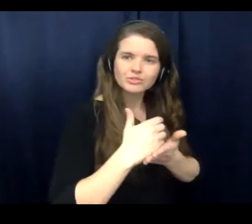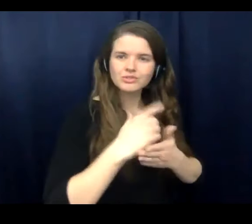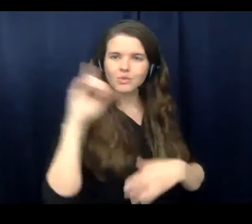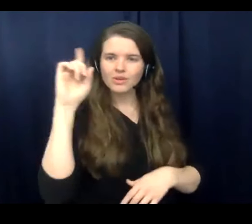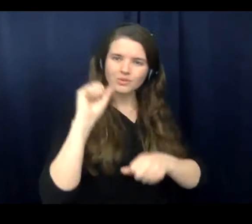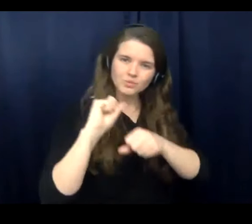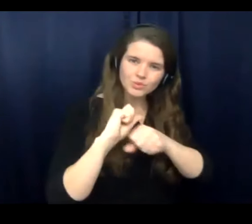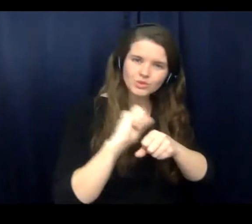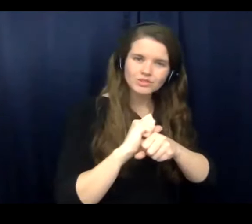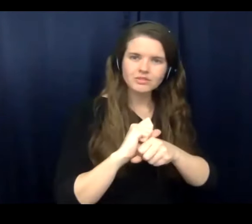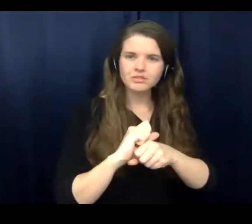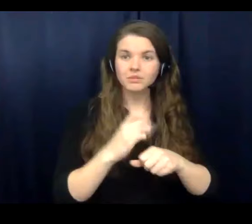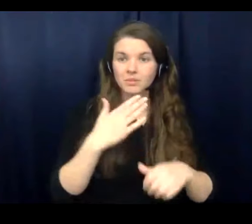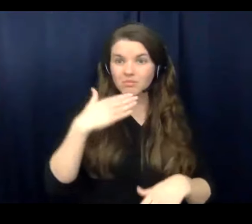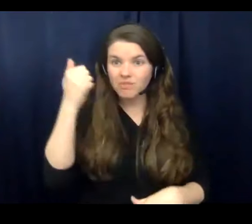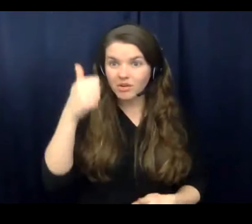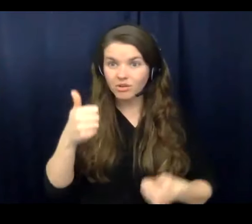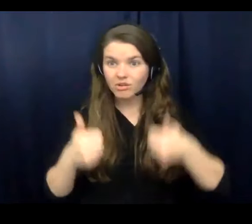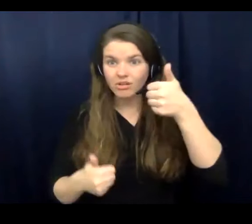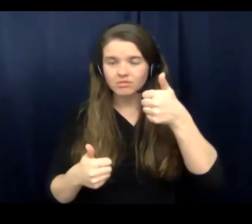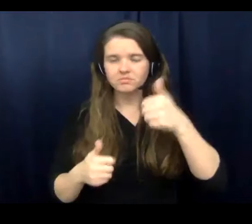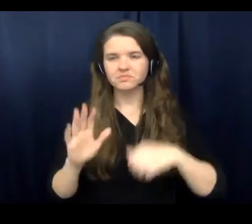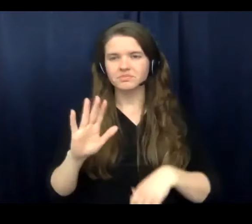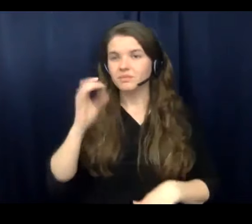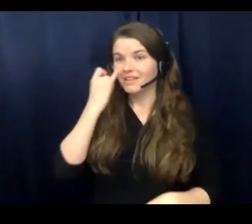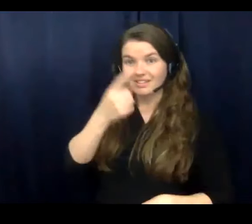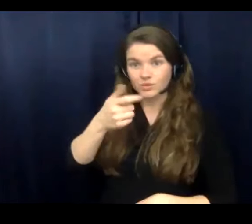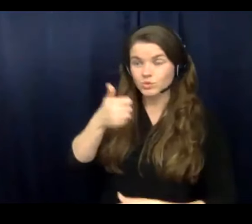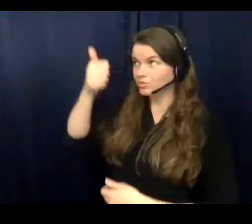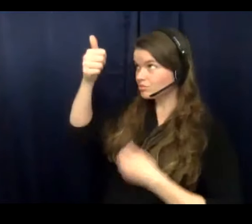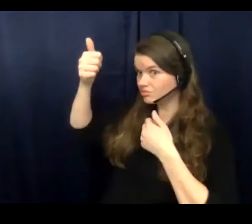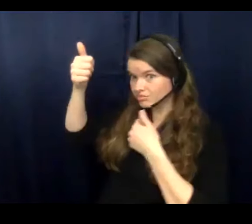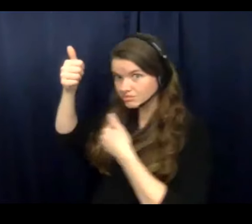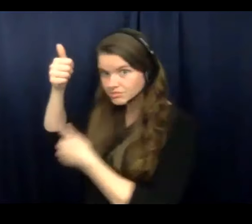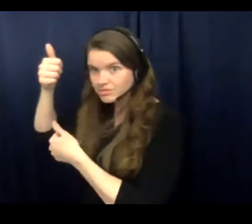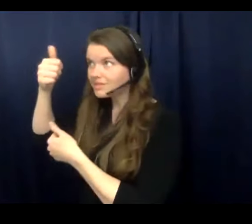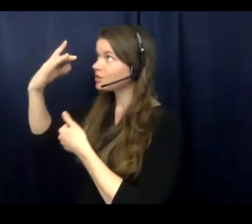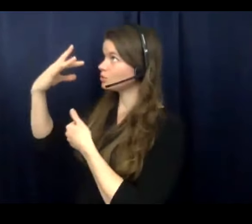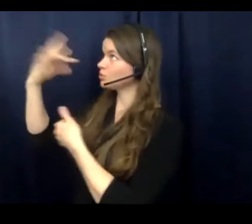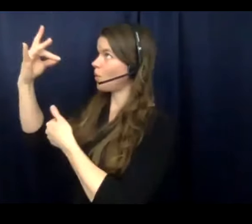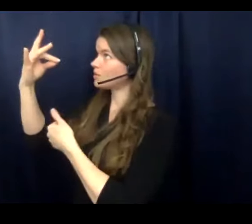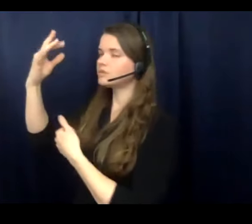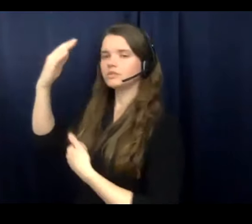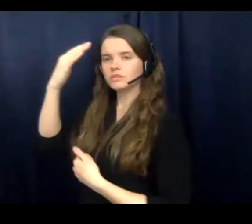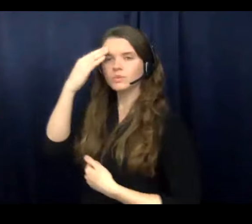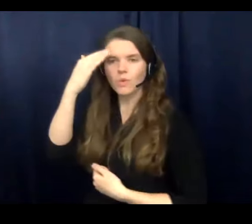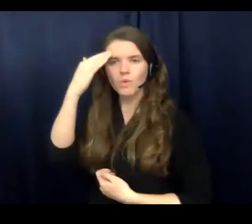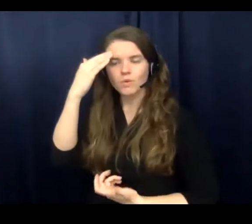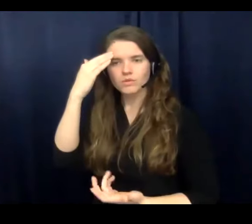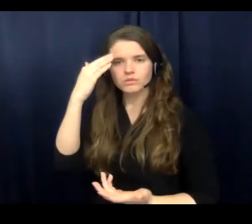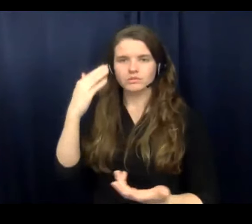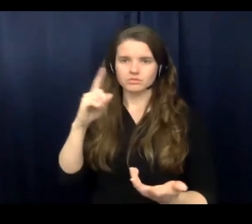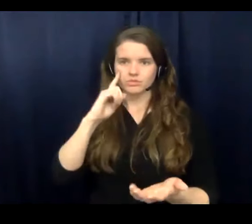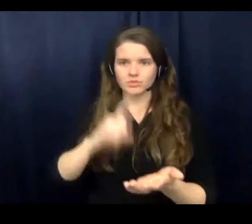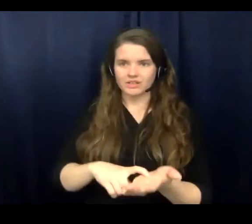no better than anybody else. But if you surrender to Christ and you are chosen by him, you know that you're chosen of him. Well, you recognize